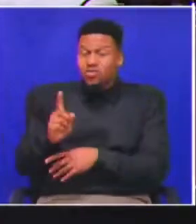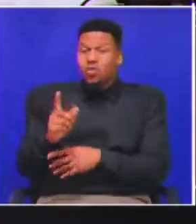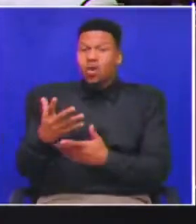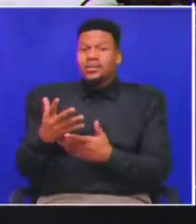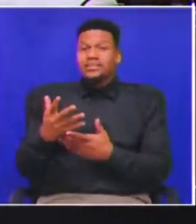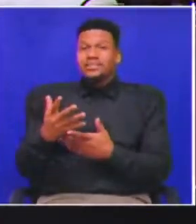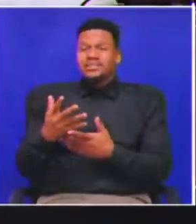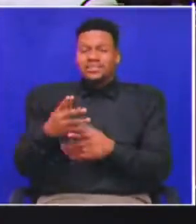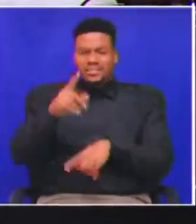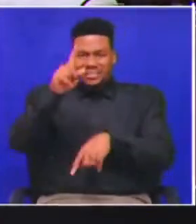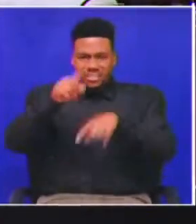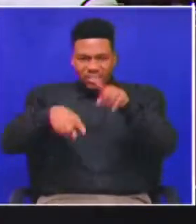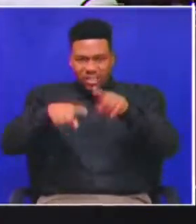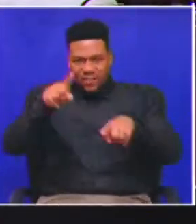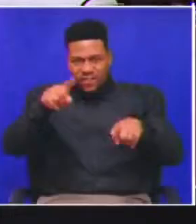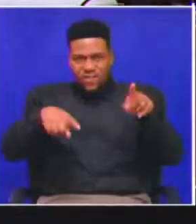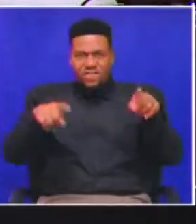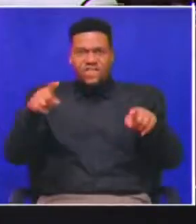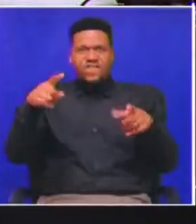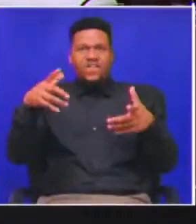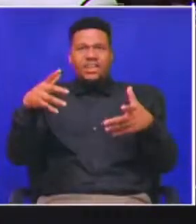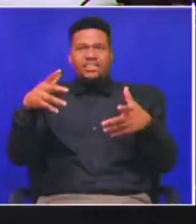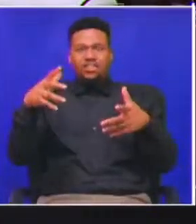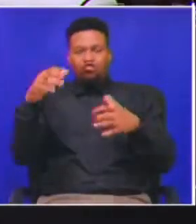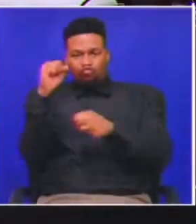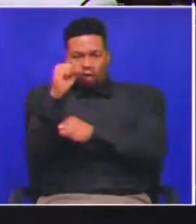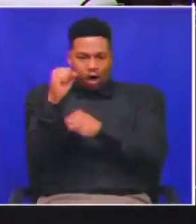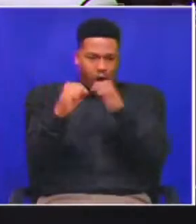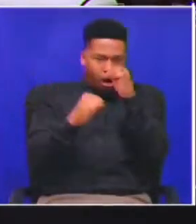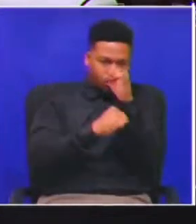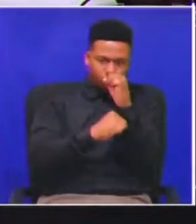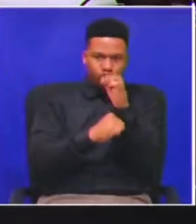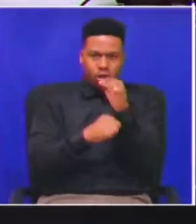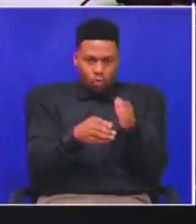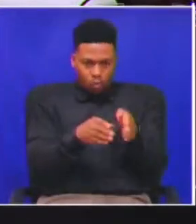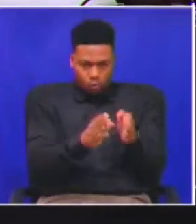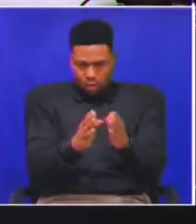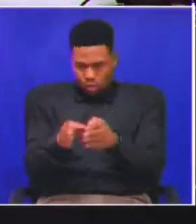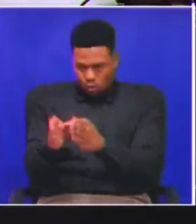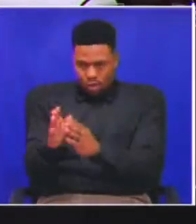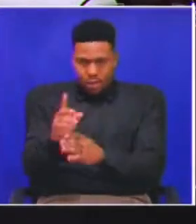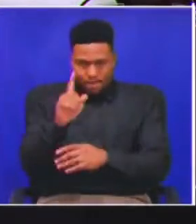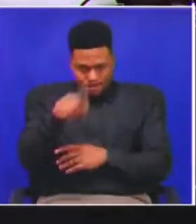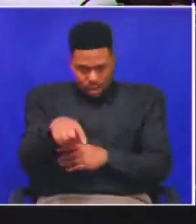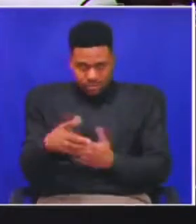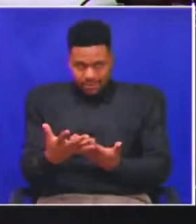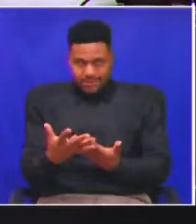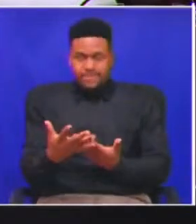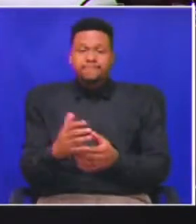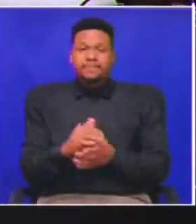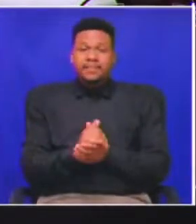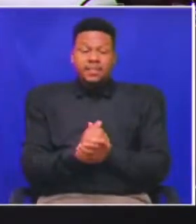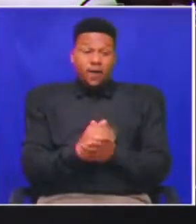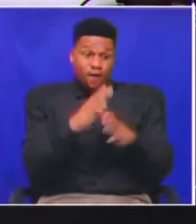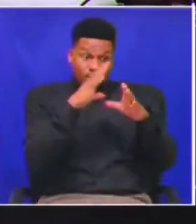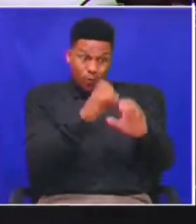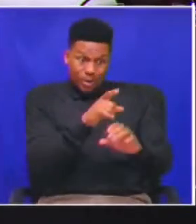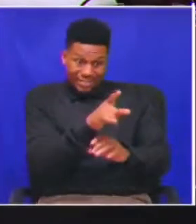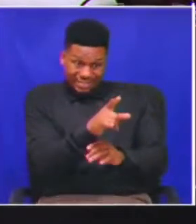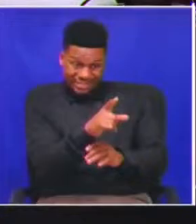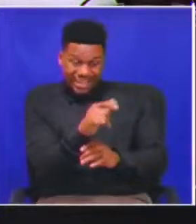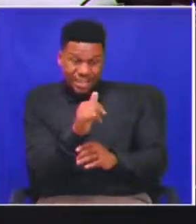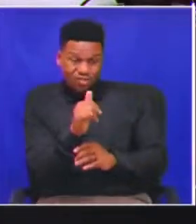approach. We should not just deal with acts of criminality, we should also deal with the root